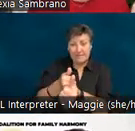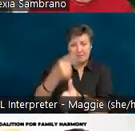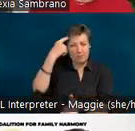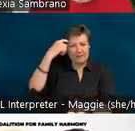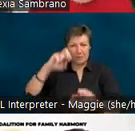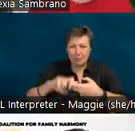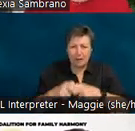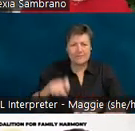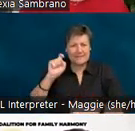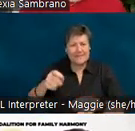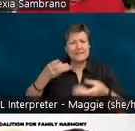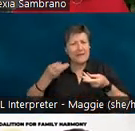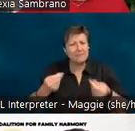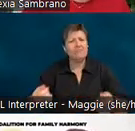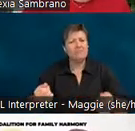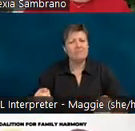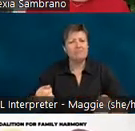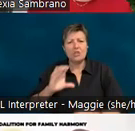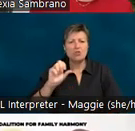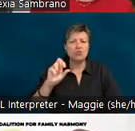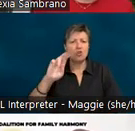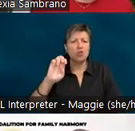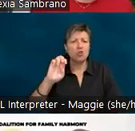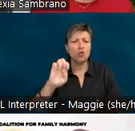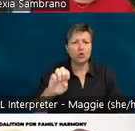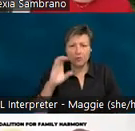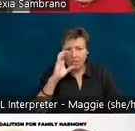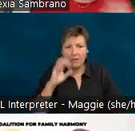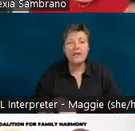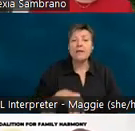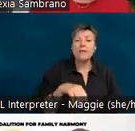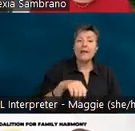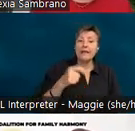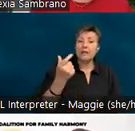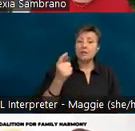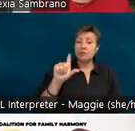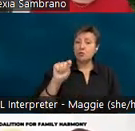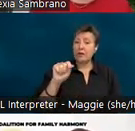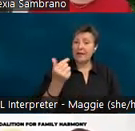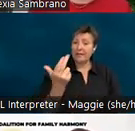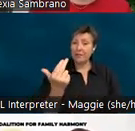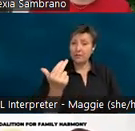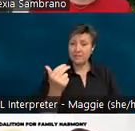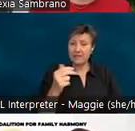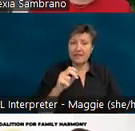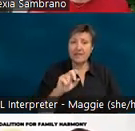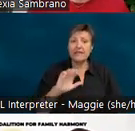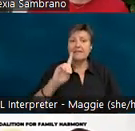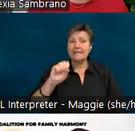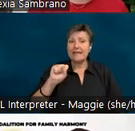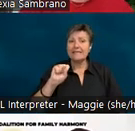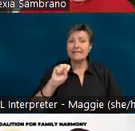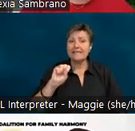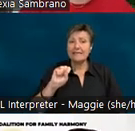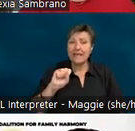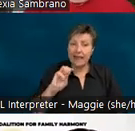cure. And then by 2013, in the DSM-5, gender identity disorder was changed to gender dysphoria. So this is